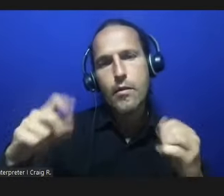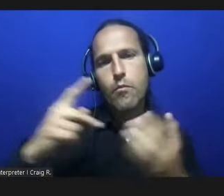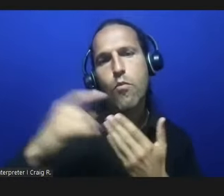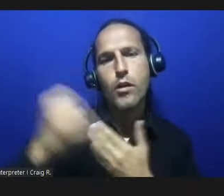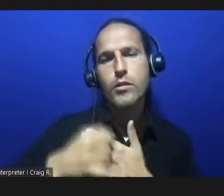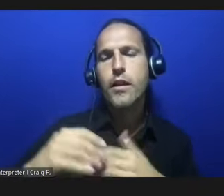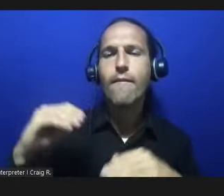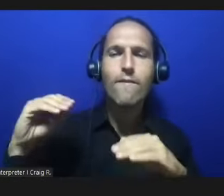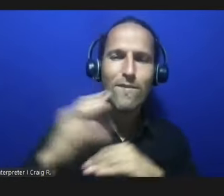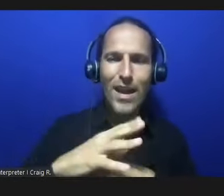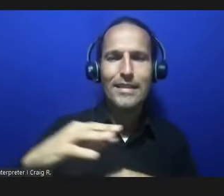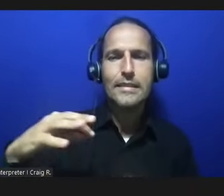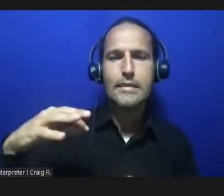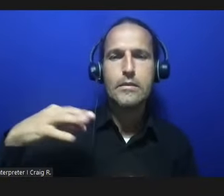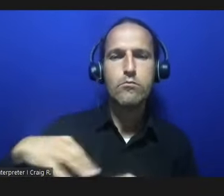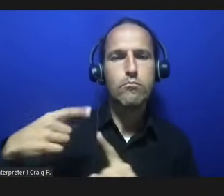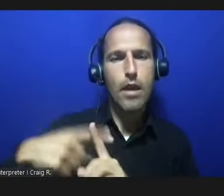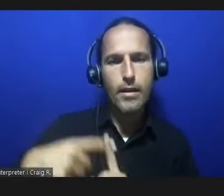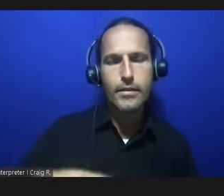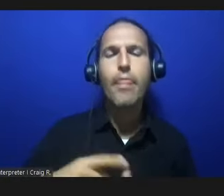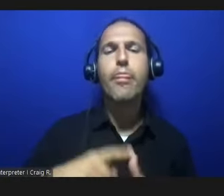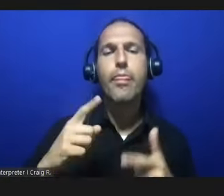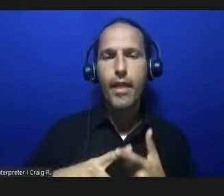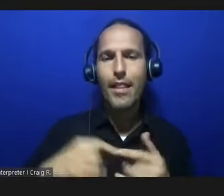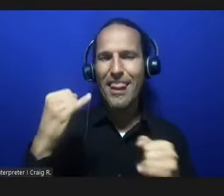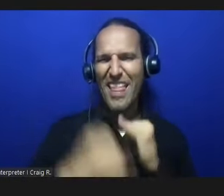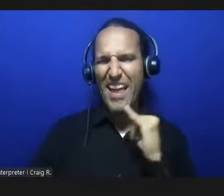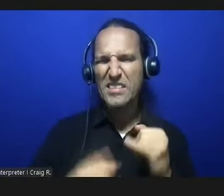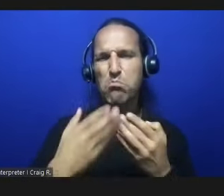effects and benefits, and then have a public comment session.